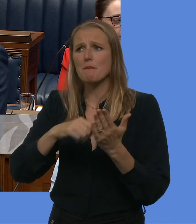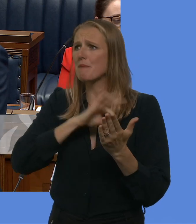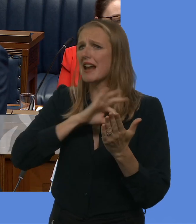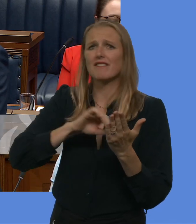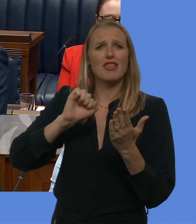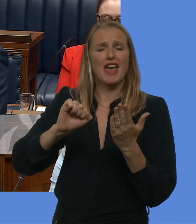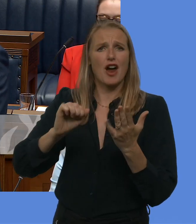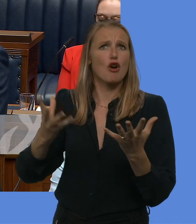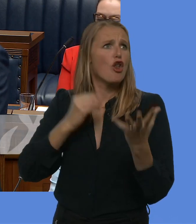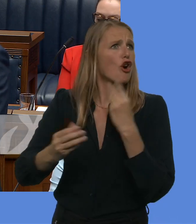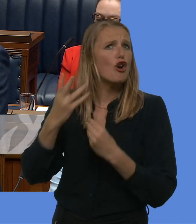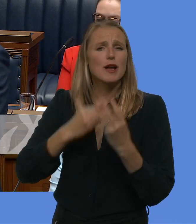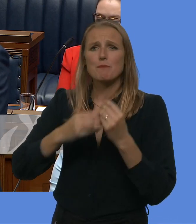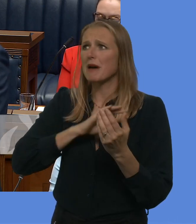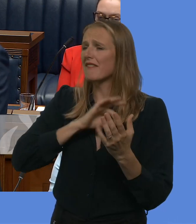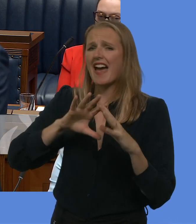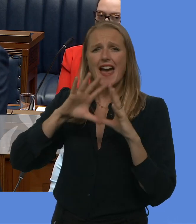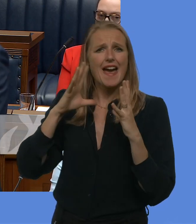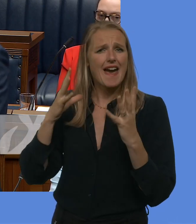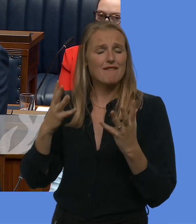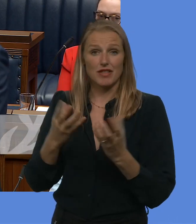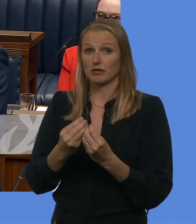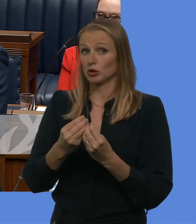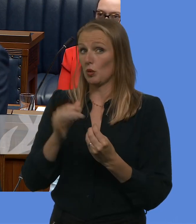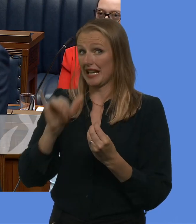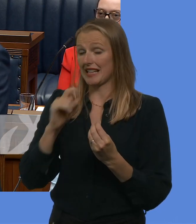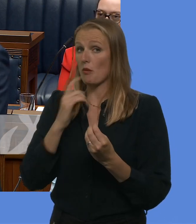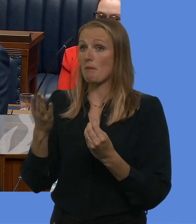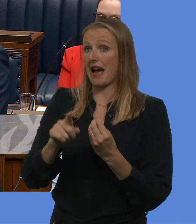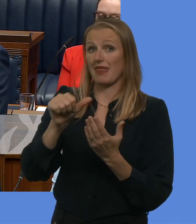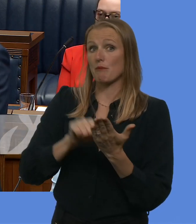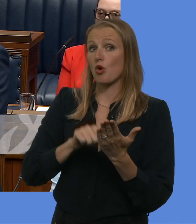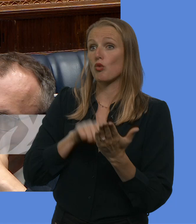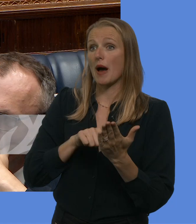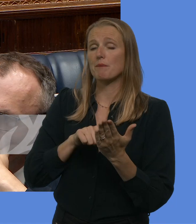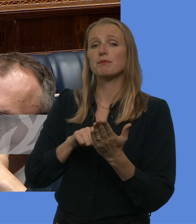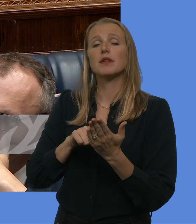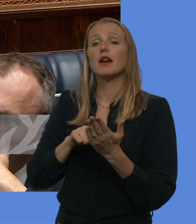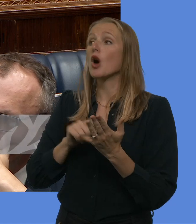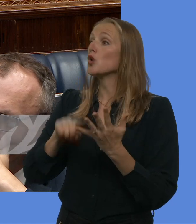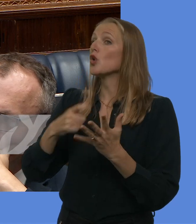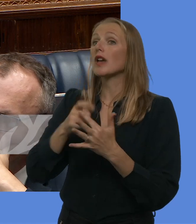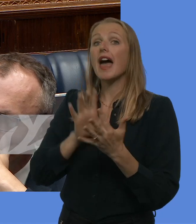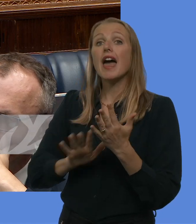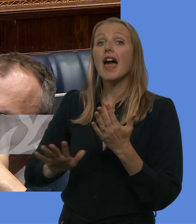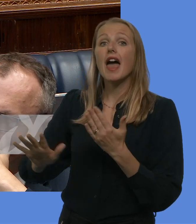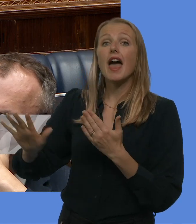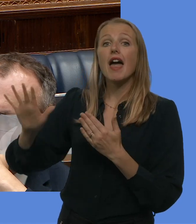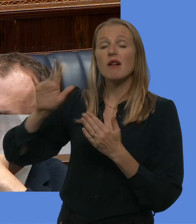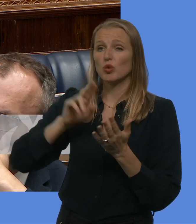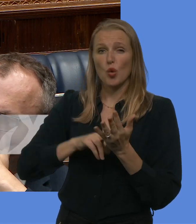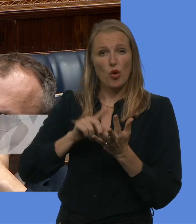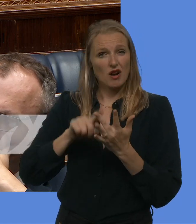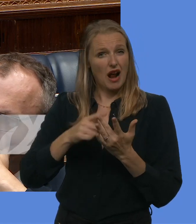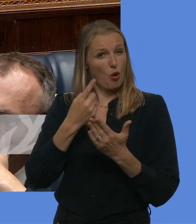And so I will be reinstating this important programme. Northern Ireland is the only part of the United Kingdom where the Book Start Baby programme is